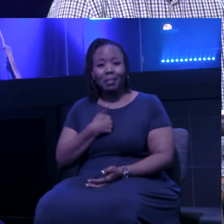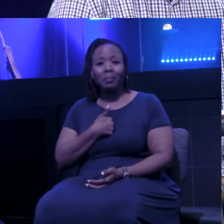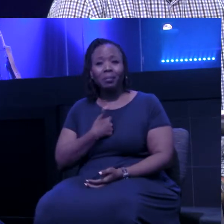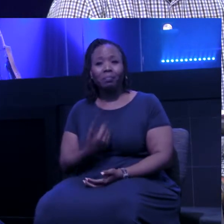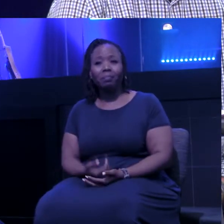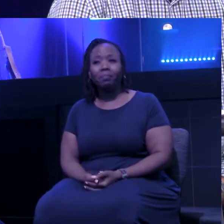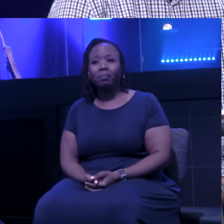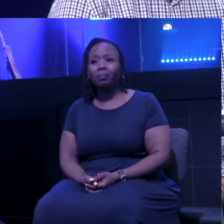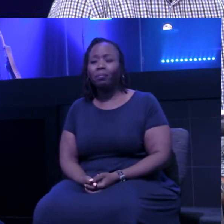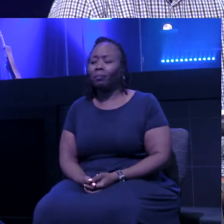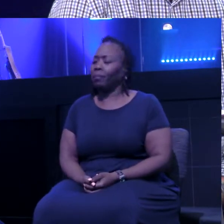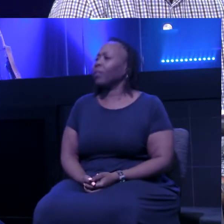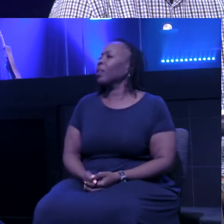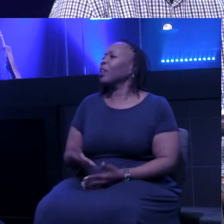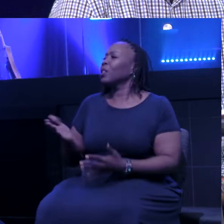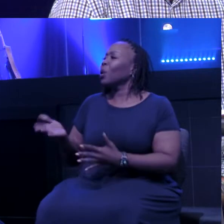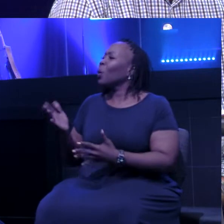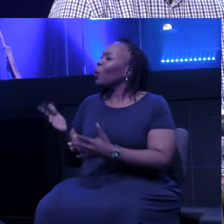There actually came a day,